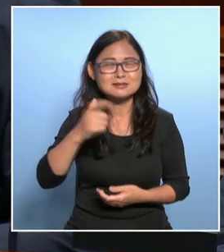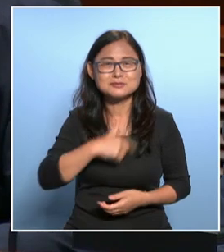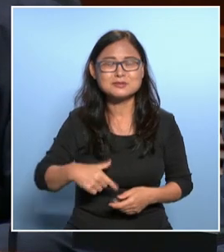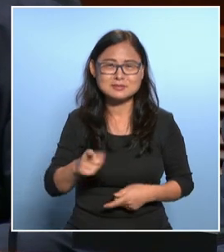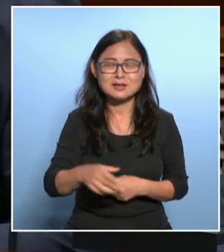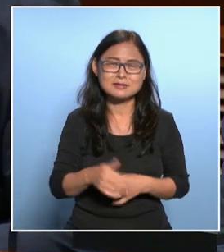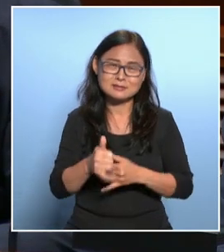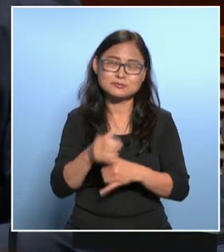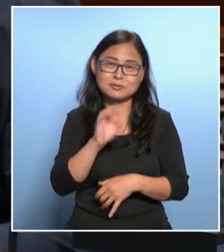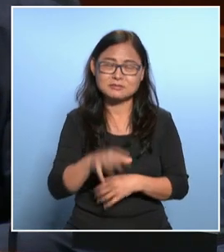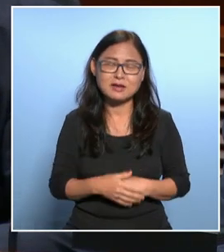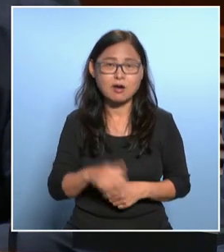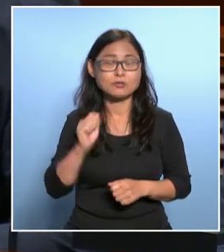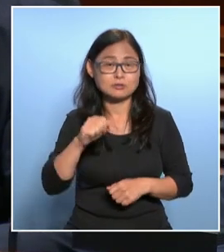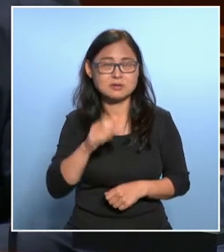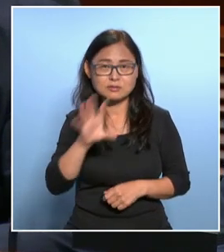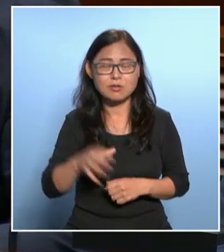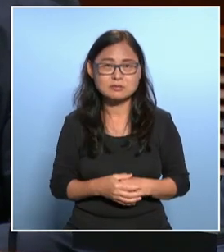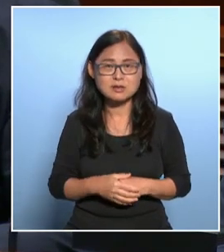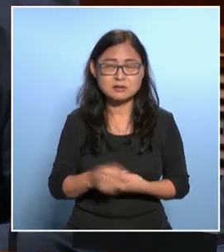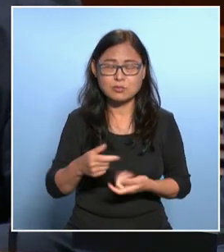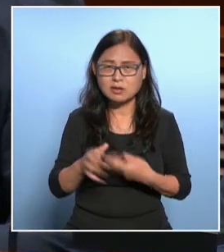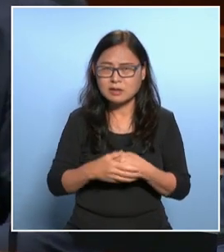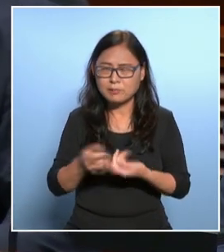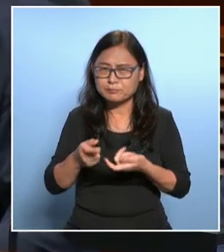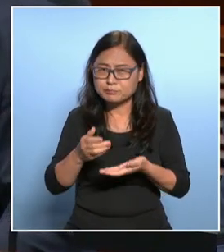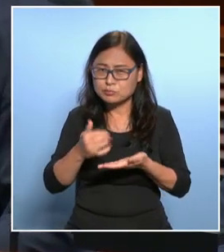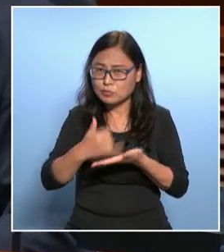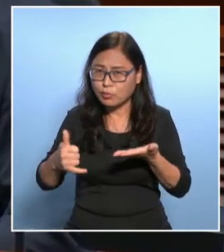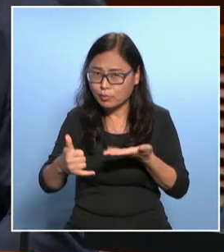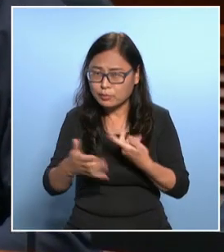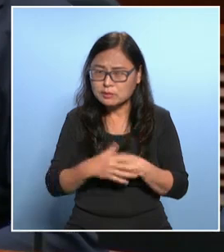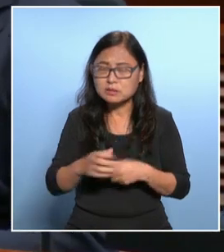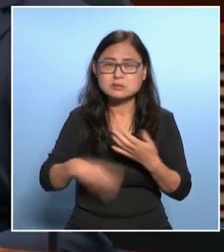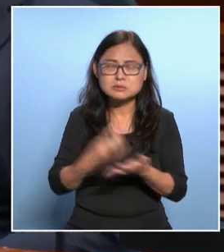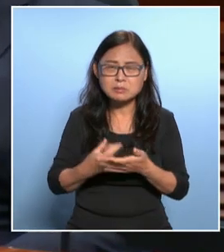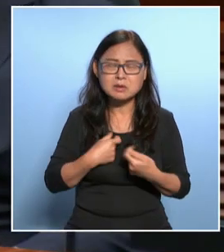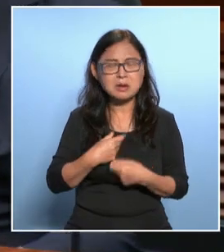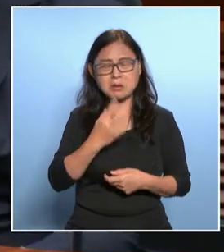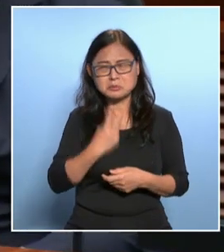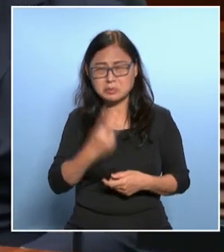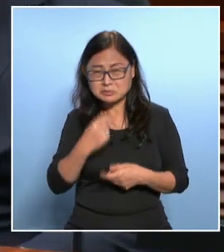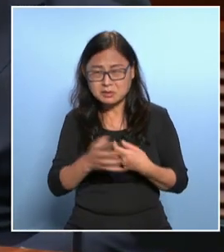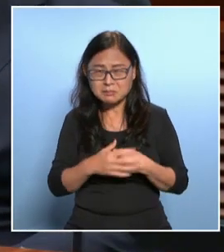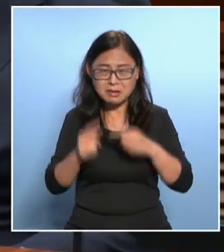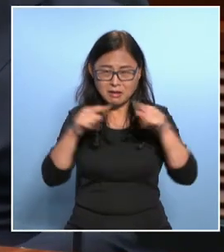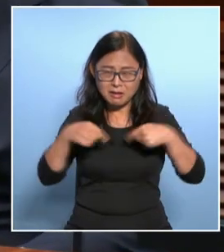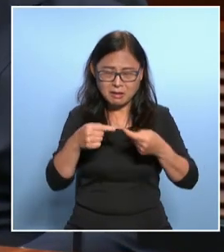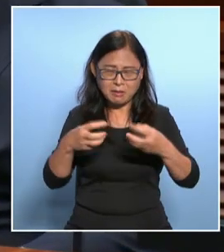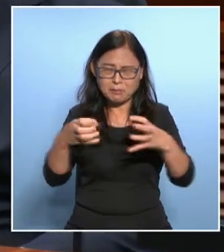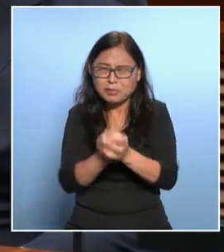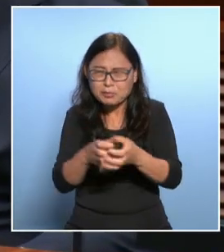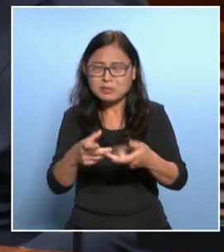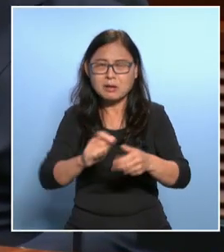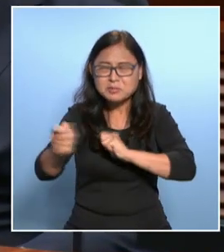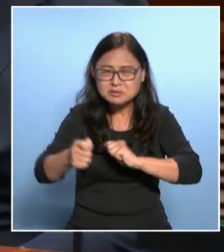Chen Kim-puk, I agree with you there, Chairman. I think you have to be careful on this one. The family members may be so